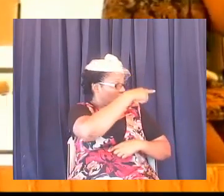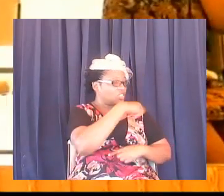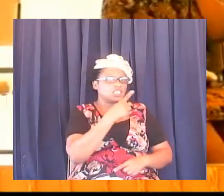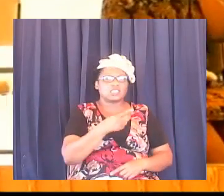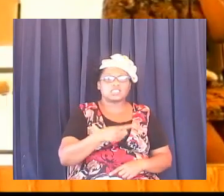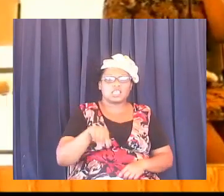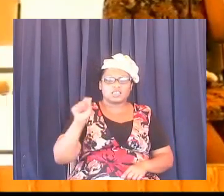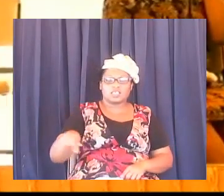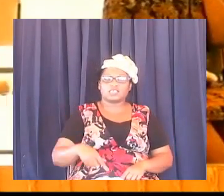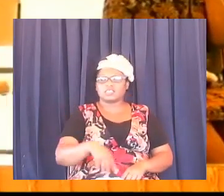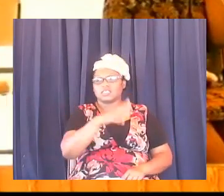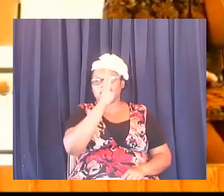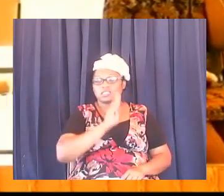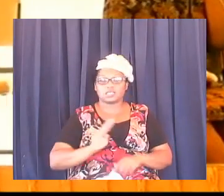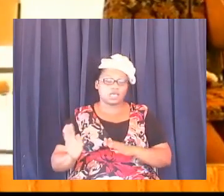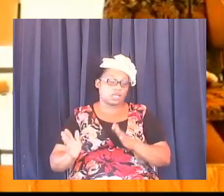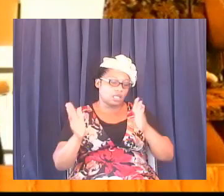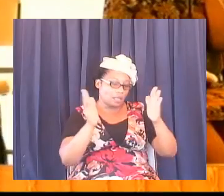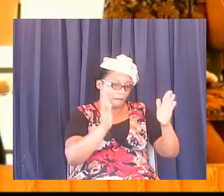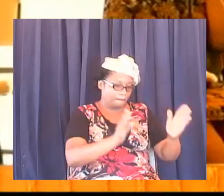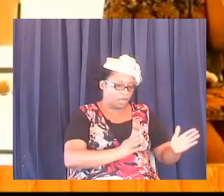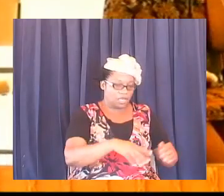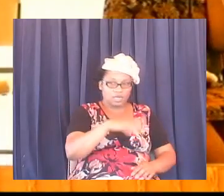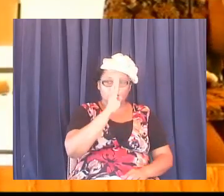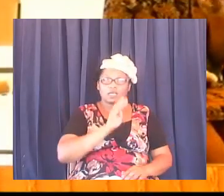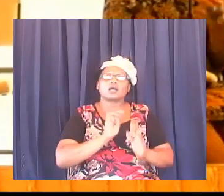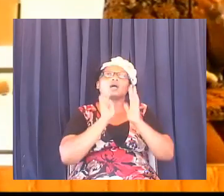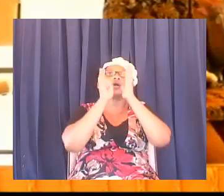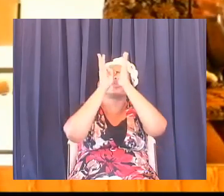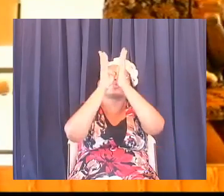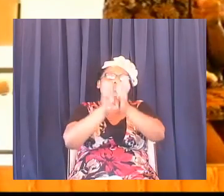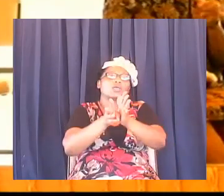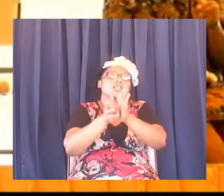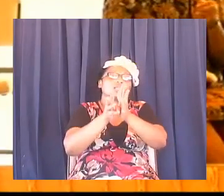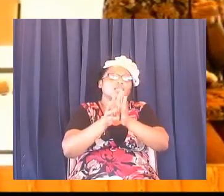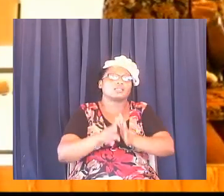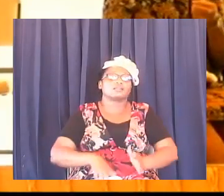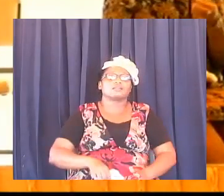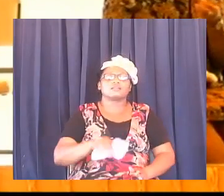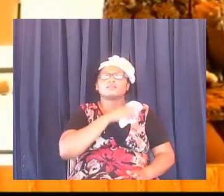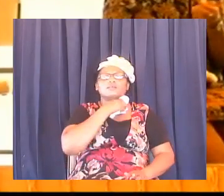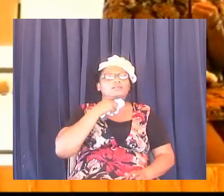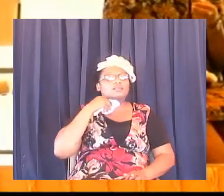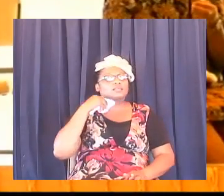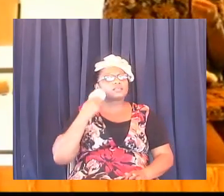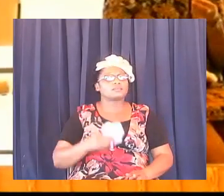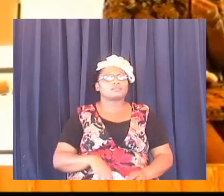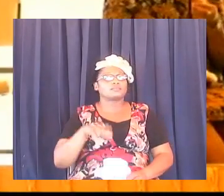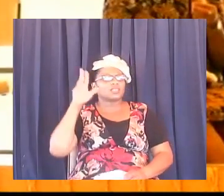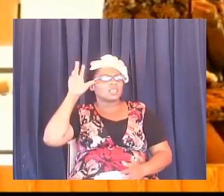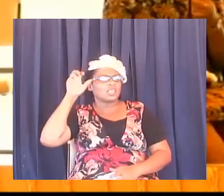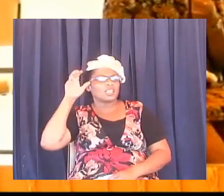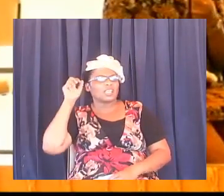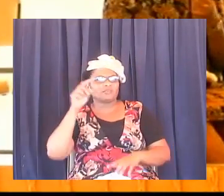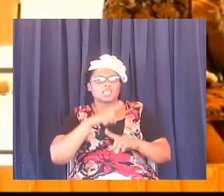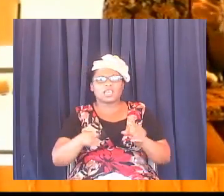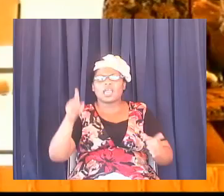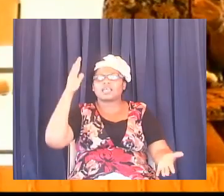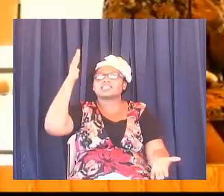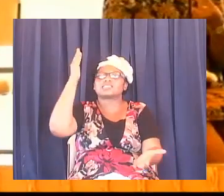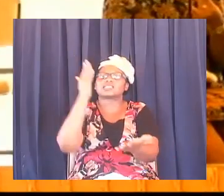will. My God. But let me tell you something. The devil cannot impede the word this